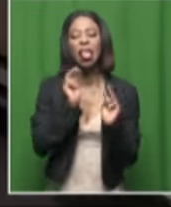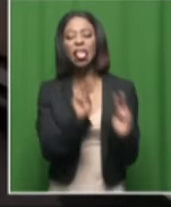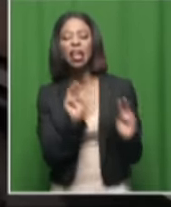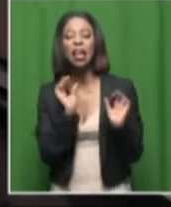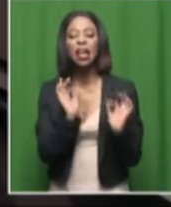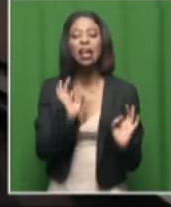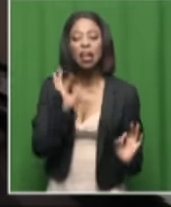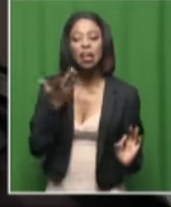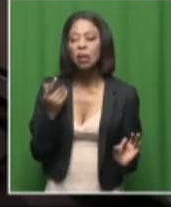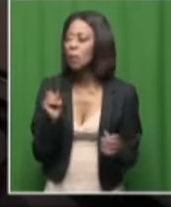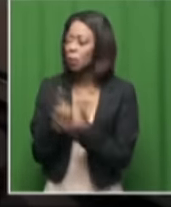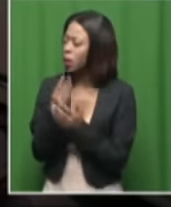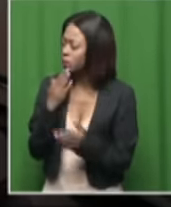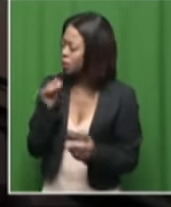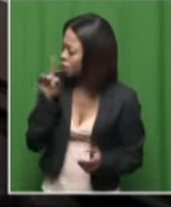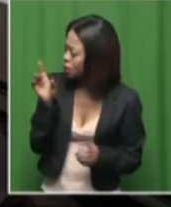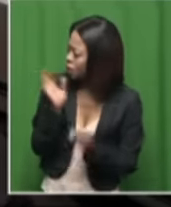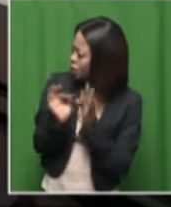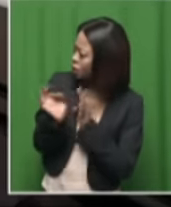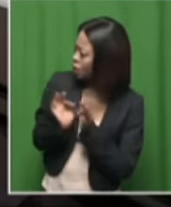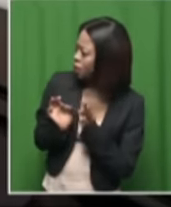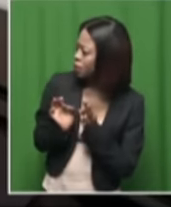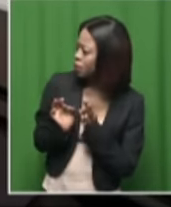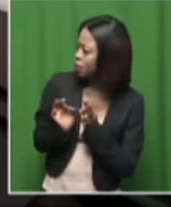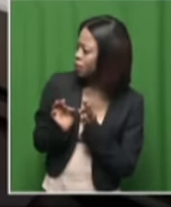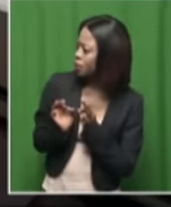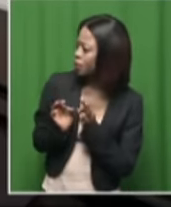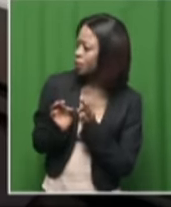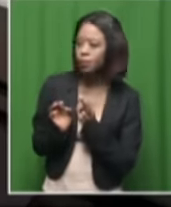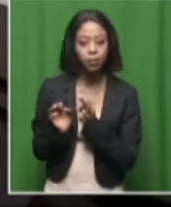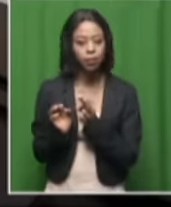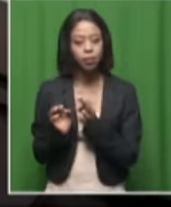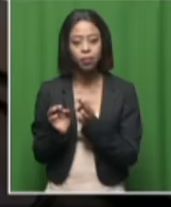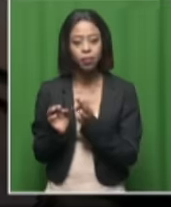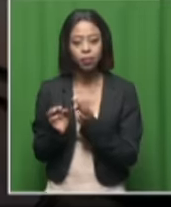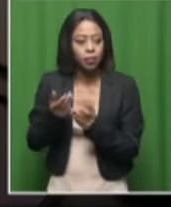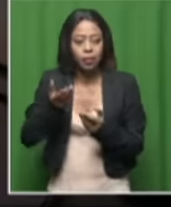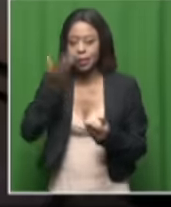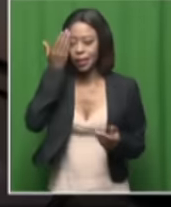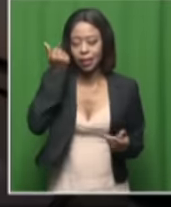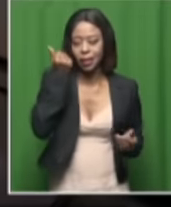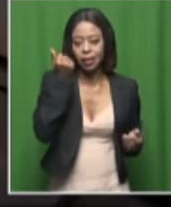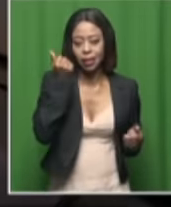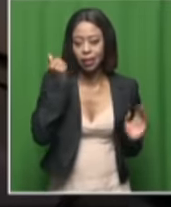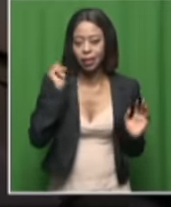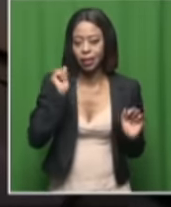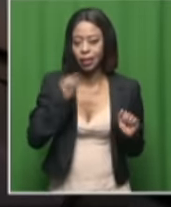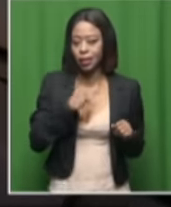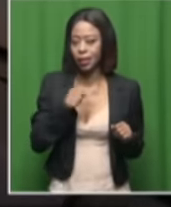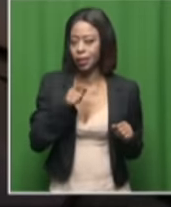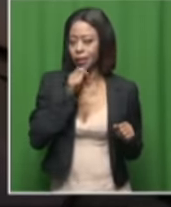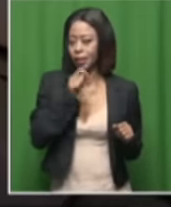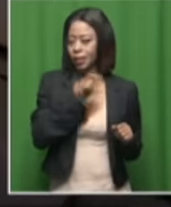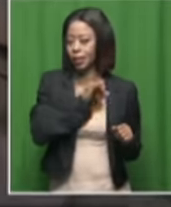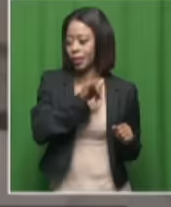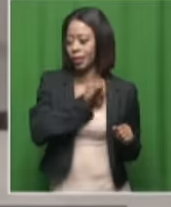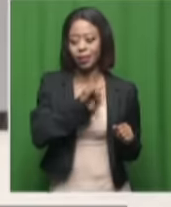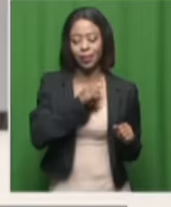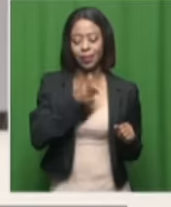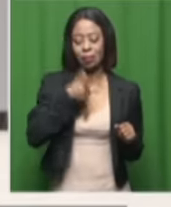one. No. That indirect free kick. Are you on the same page as me, coach? Yeah, I am. I am.